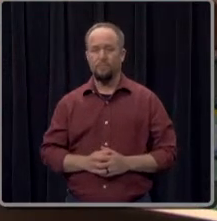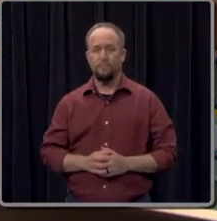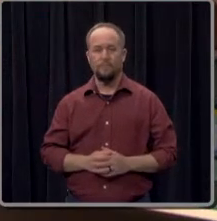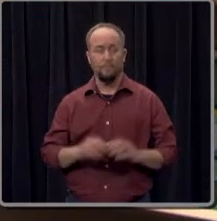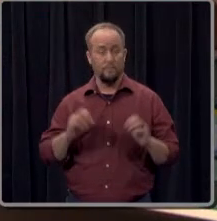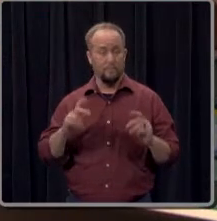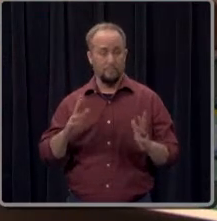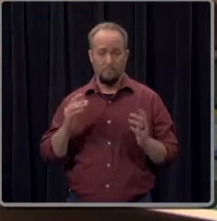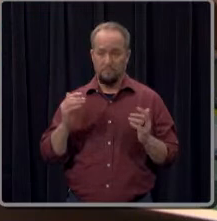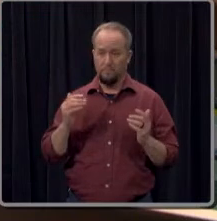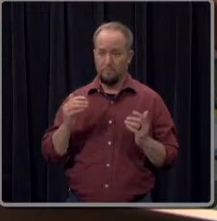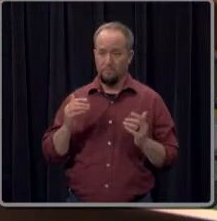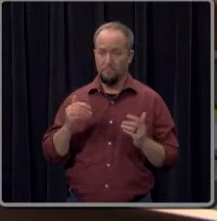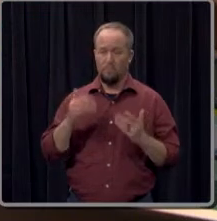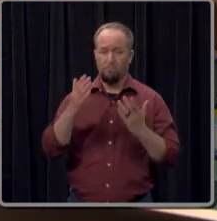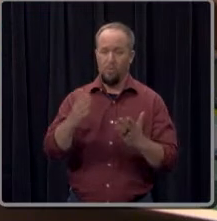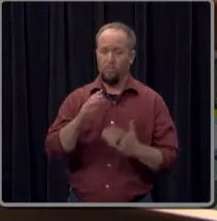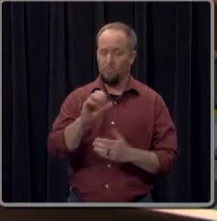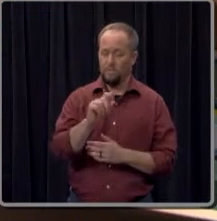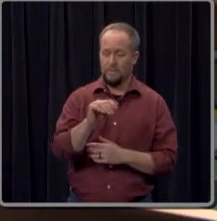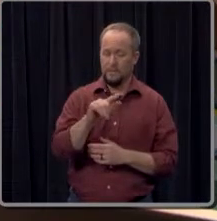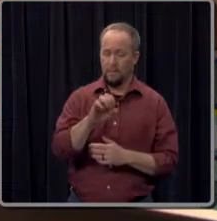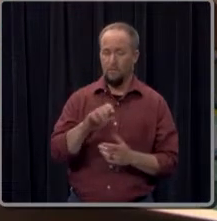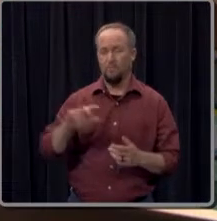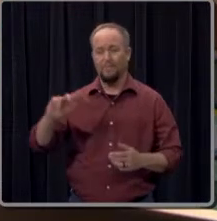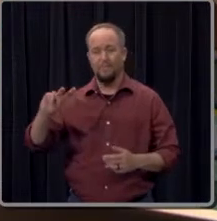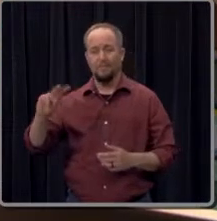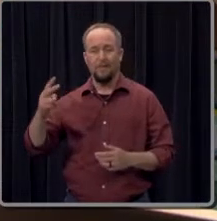Okay, I have a motion by Mrs. Steele, a second by Mr. Kuhn.